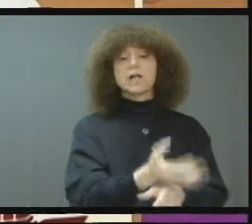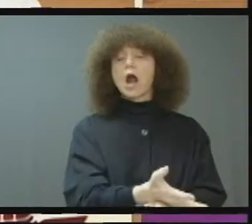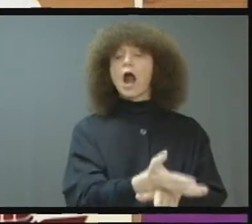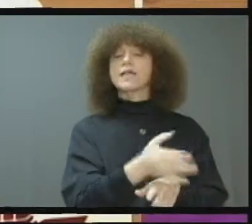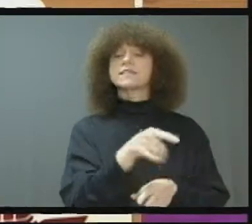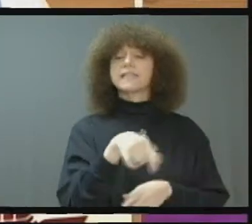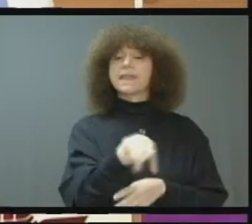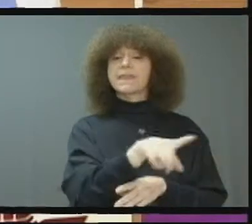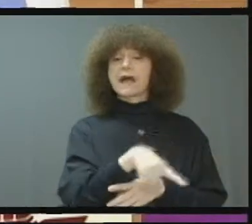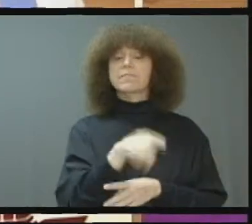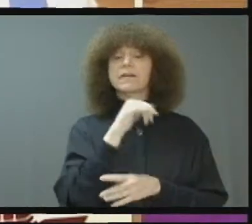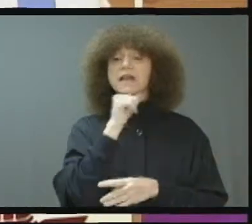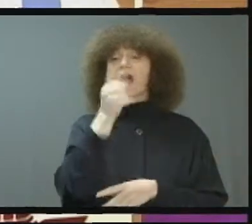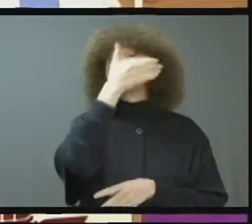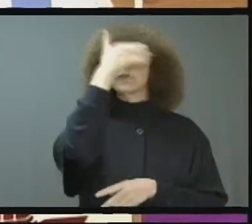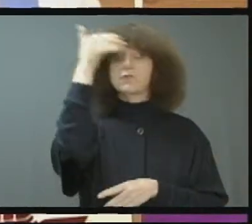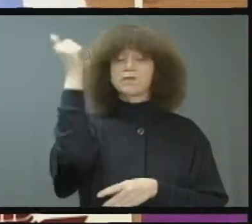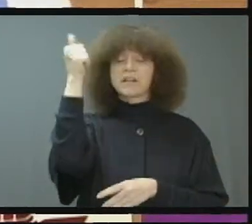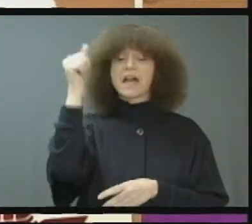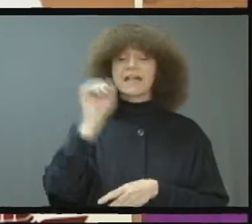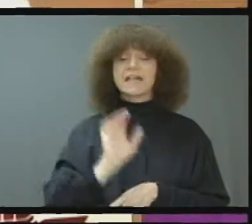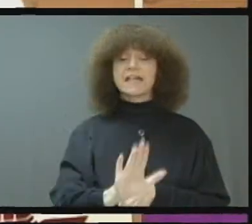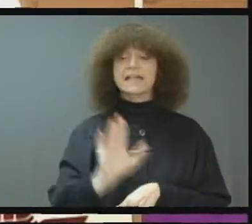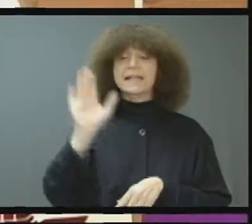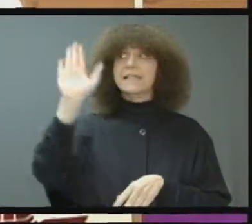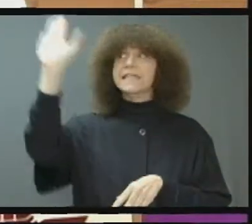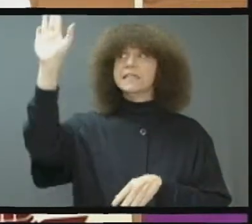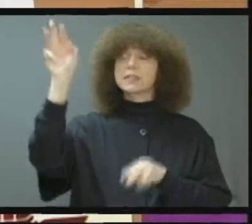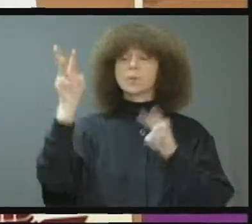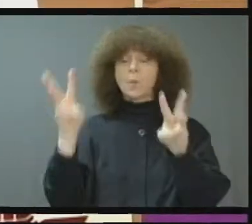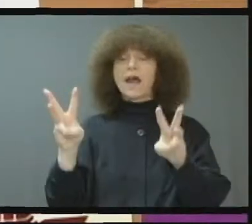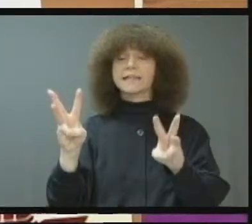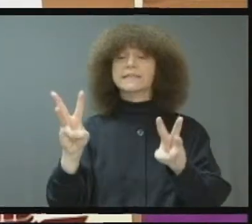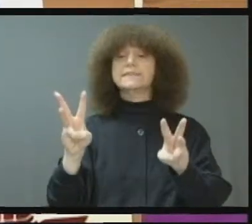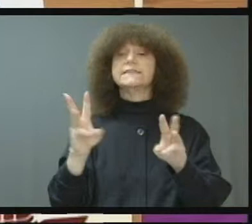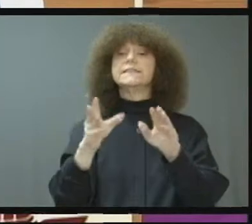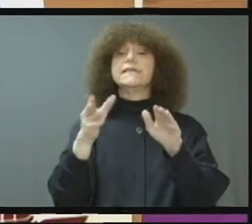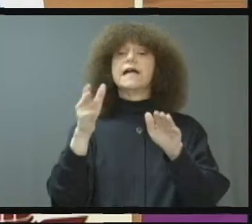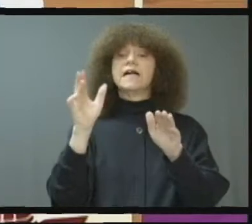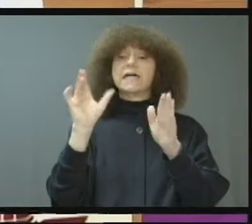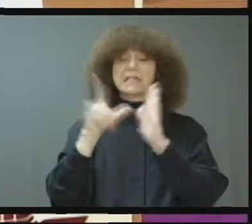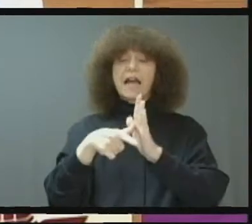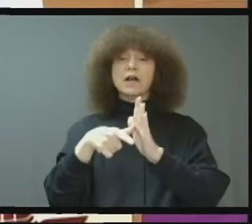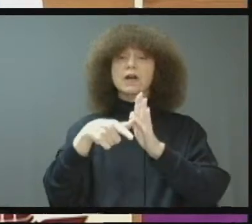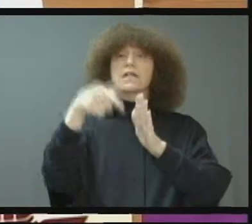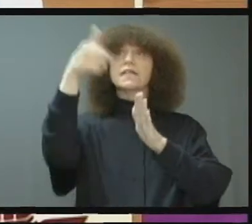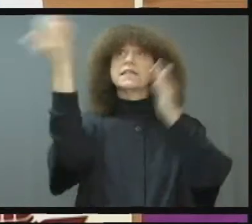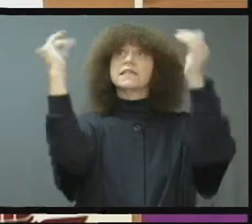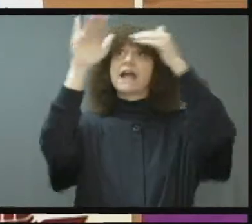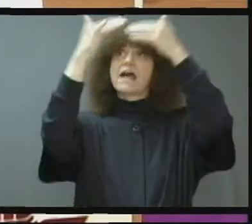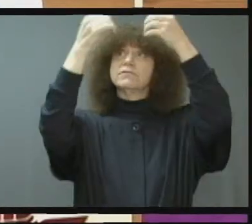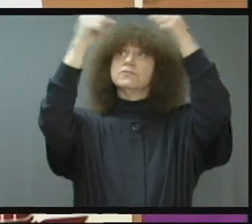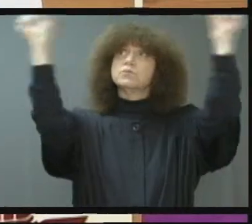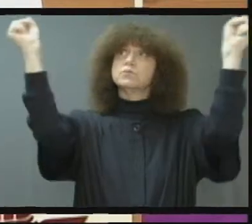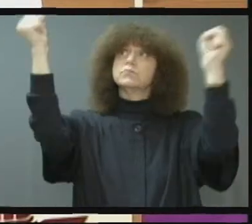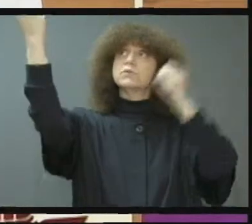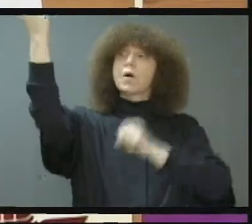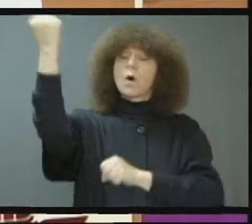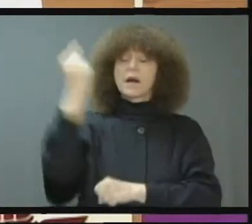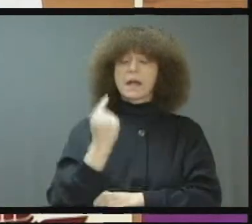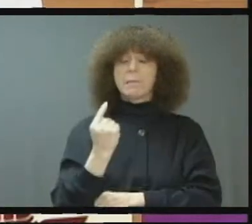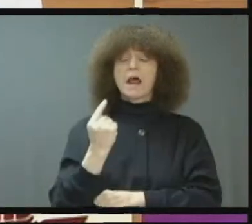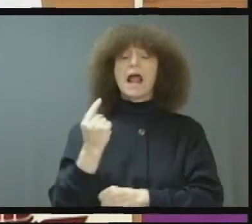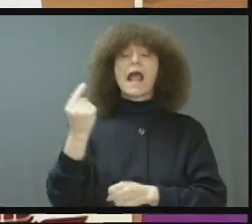hundred years, the heavens were rent. They were opened. God acted on behalf of his people. He sent his son to take away